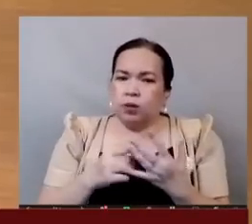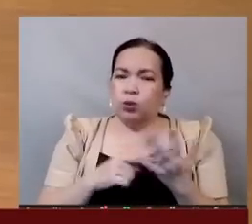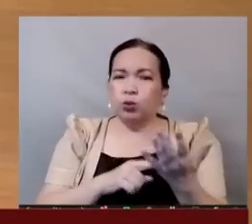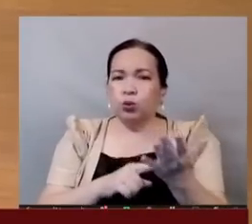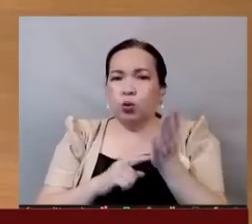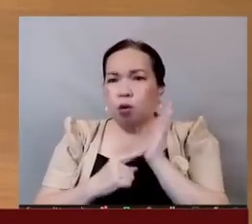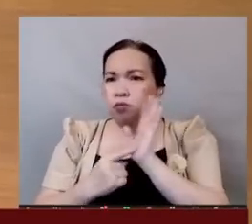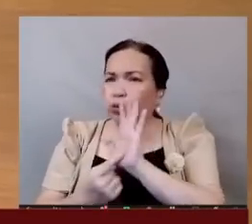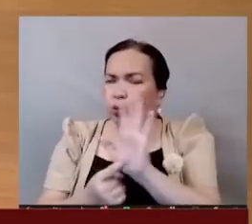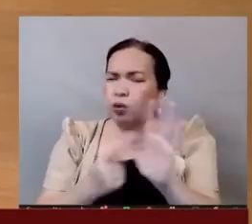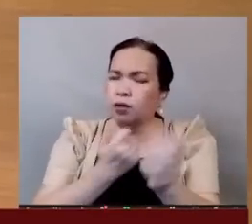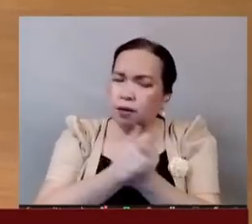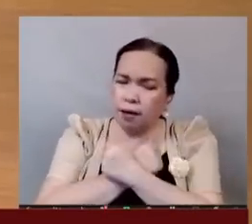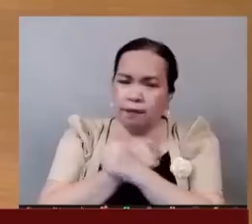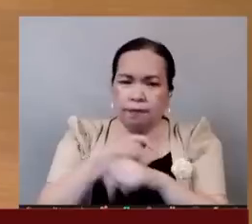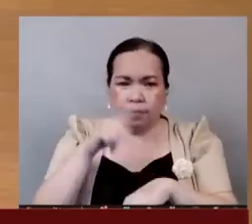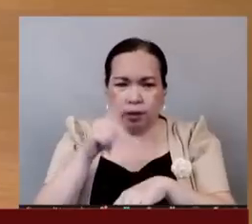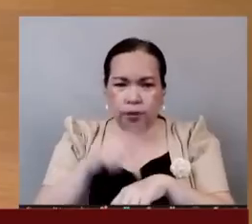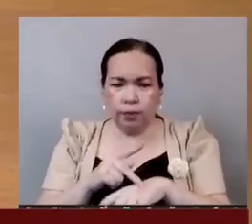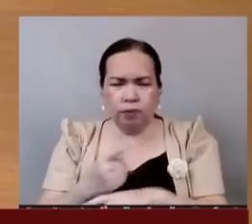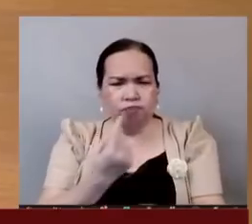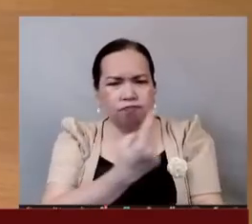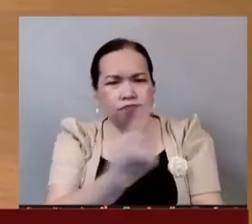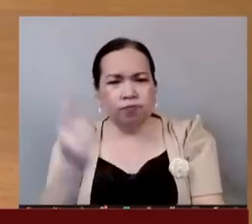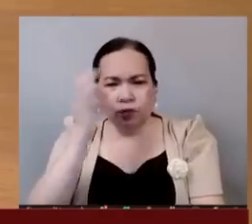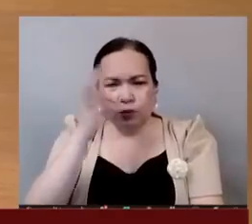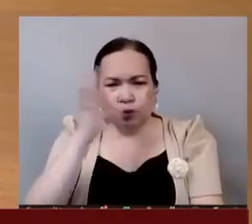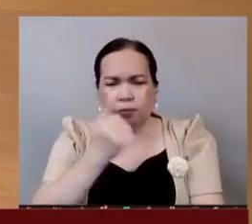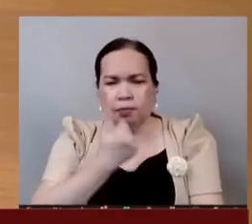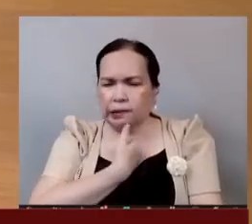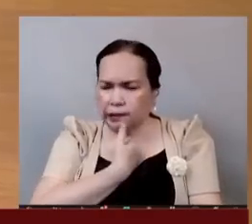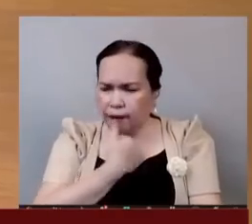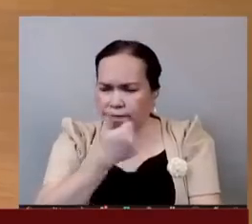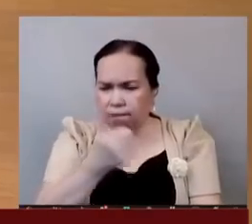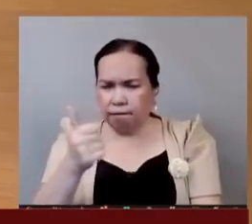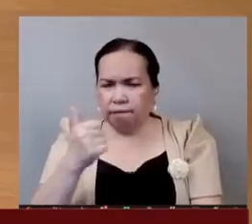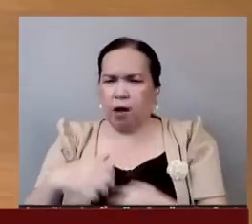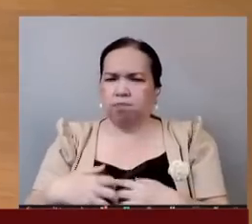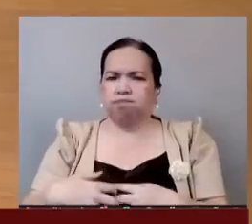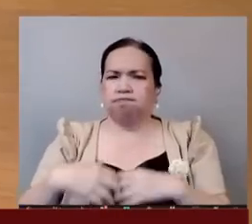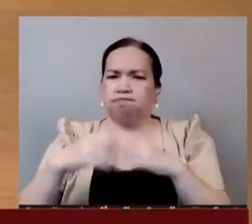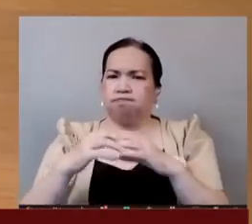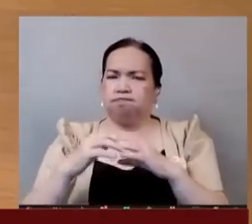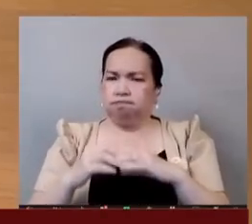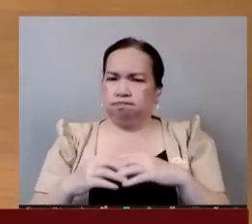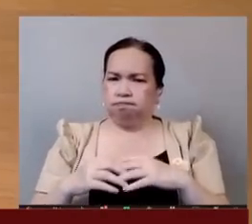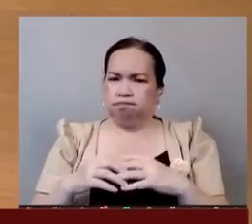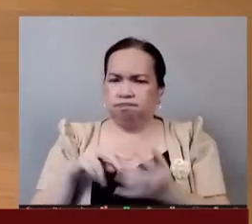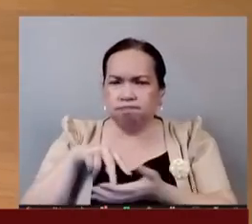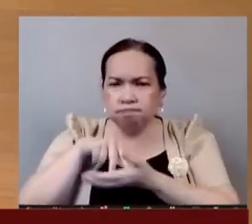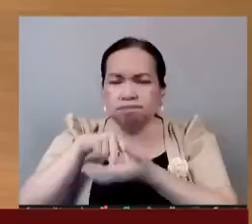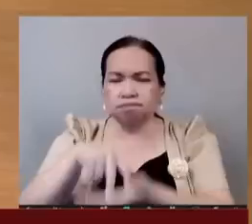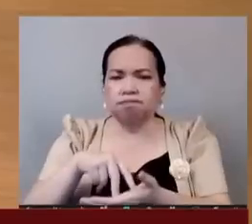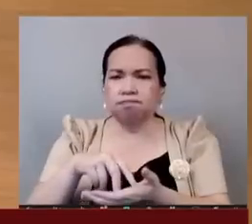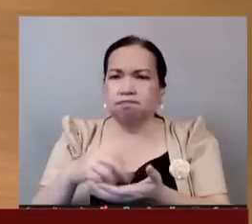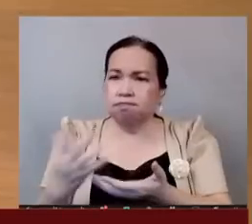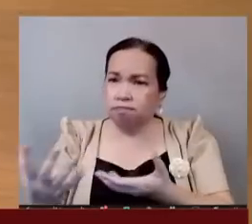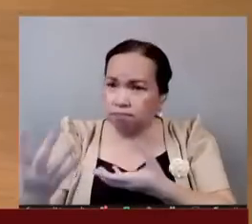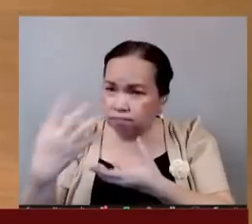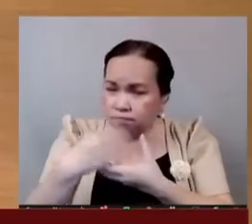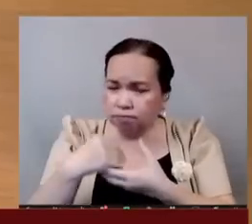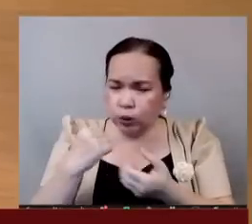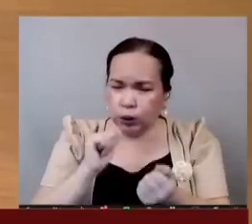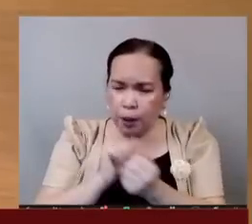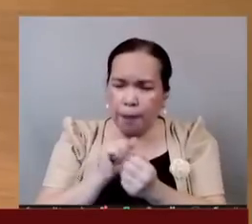Philippines. Every Filipino has unanimously risen to the challenge that we have made to them to be part of our nation's